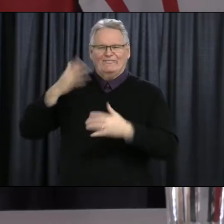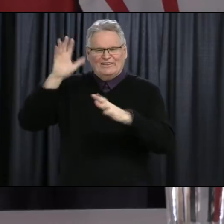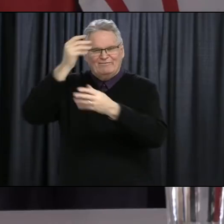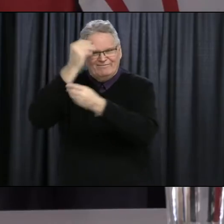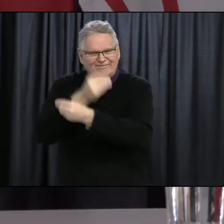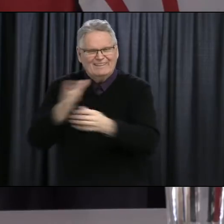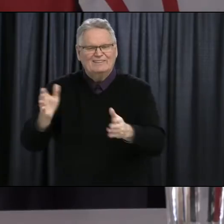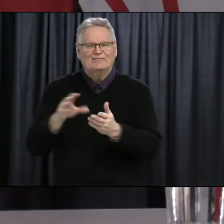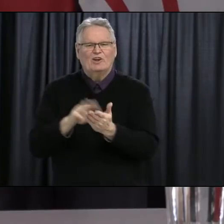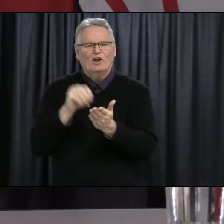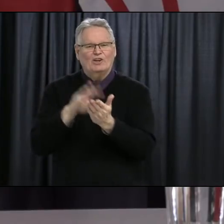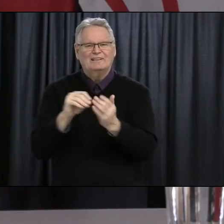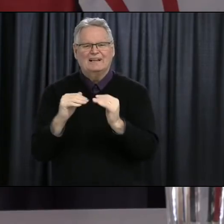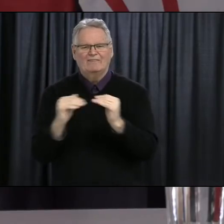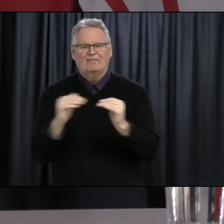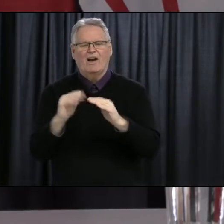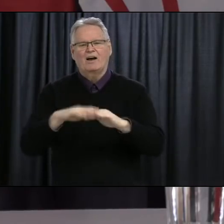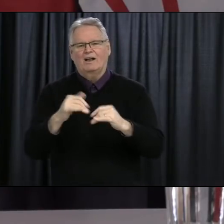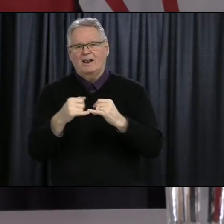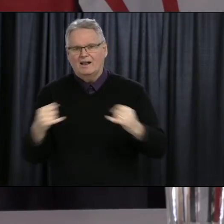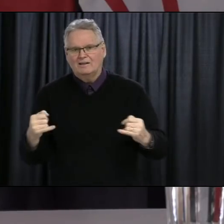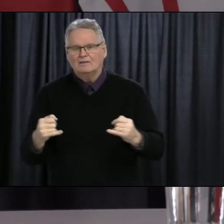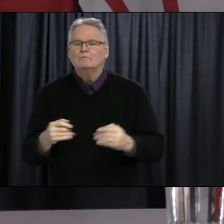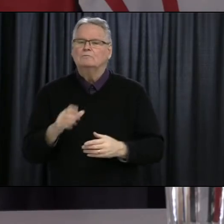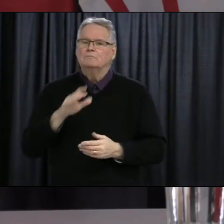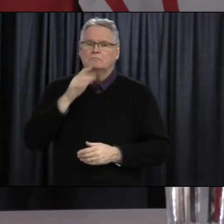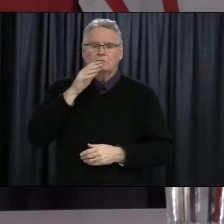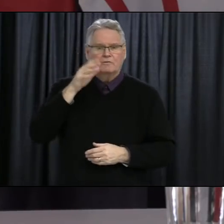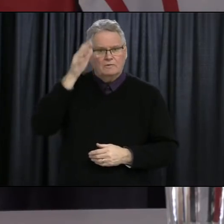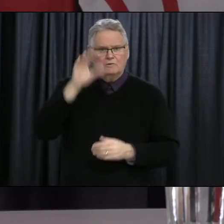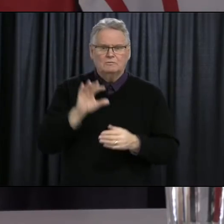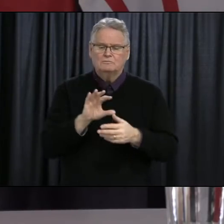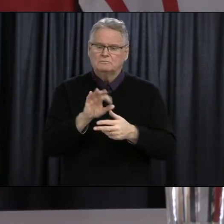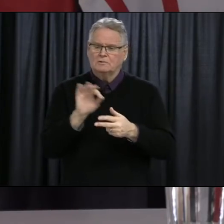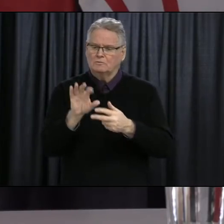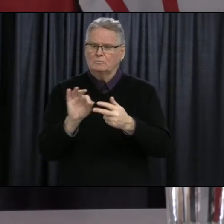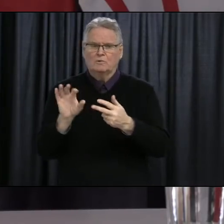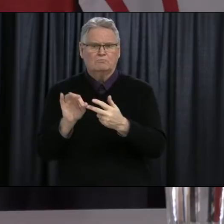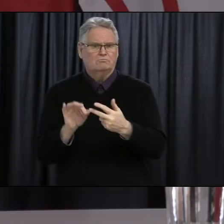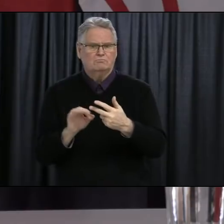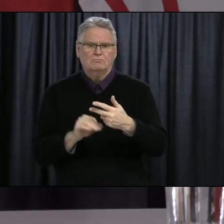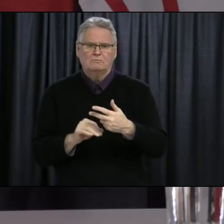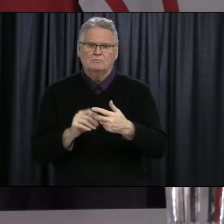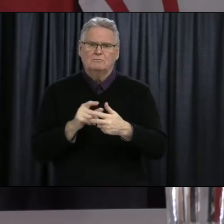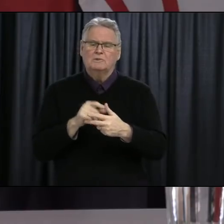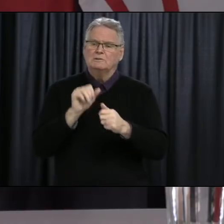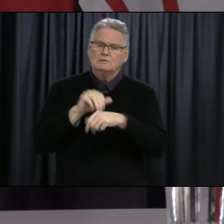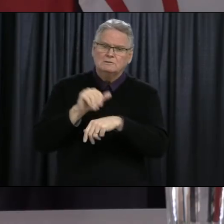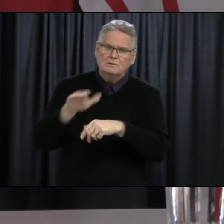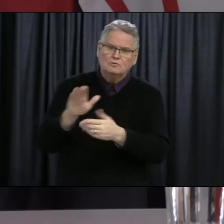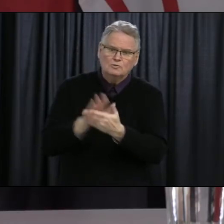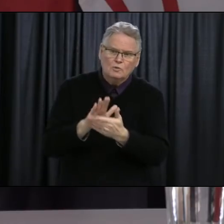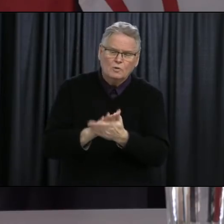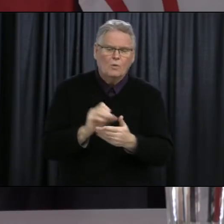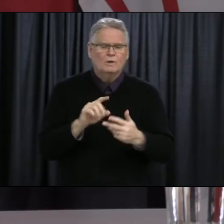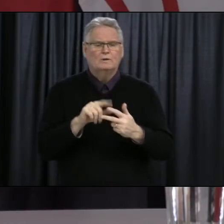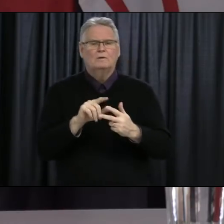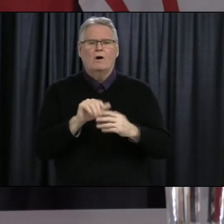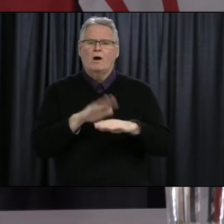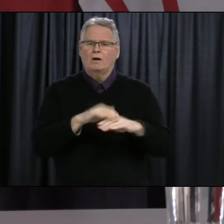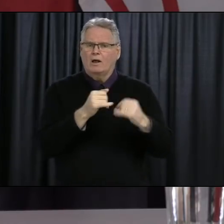special issues, that they could avail of online learning. And we are hopeful